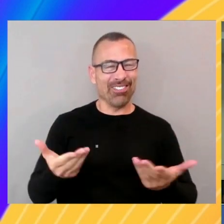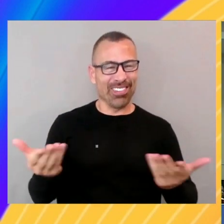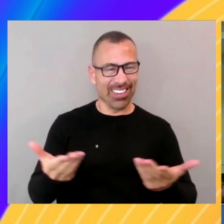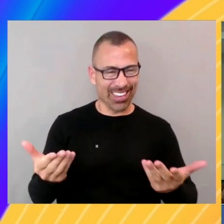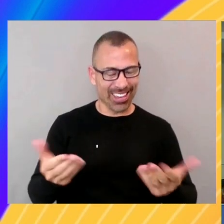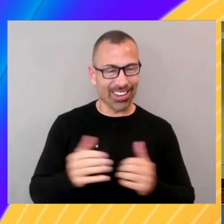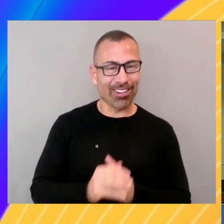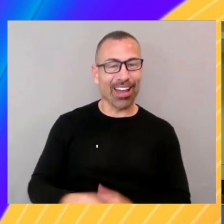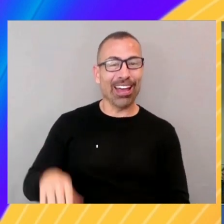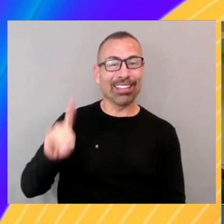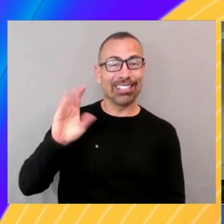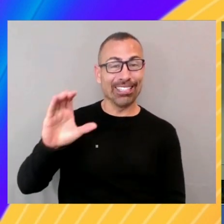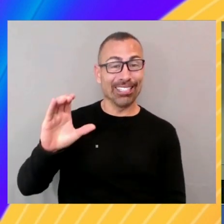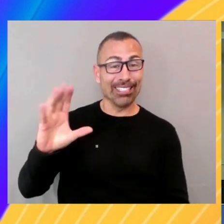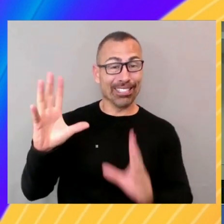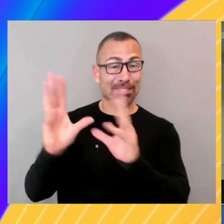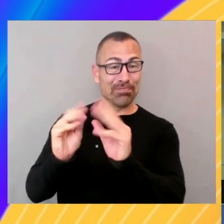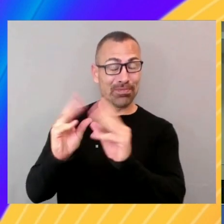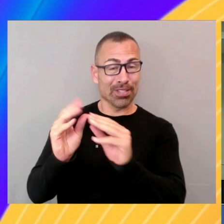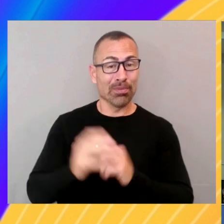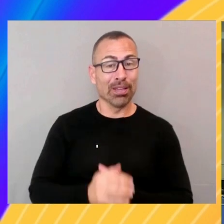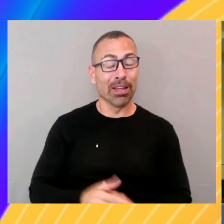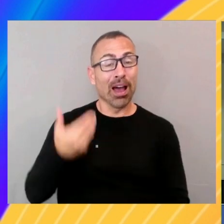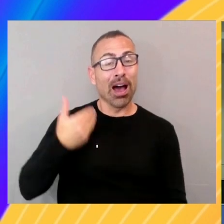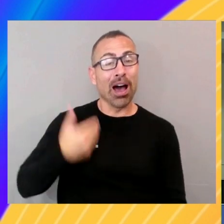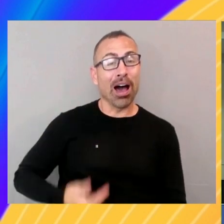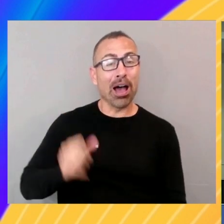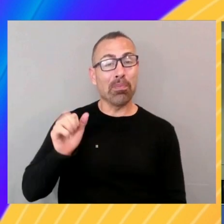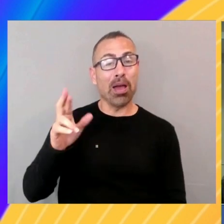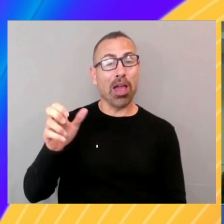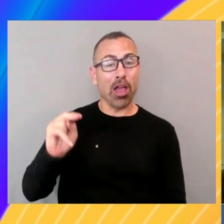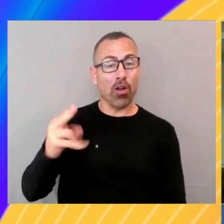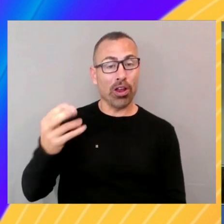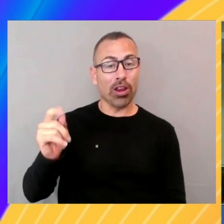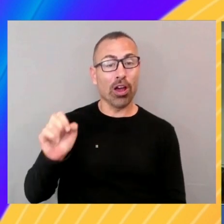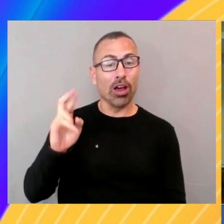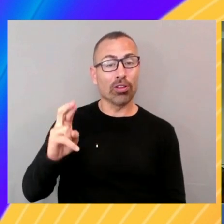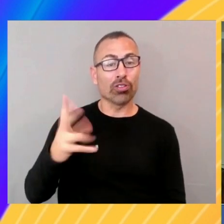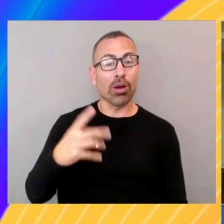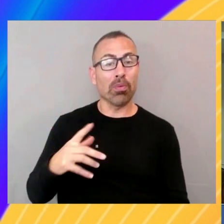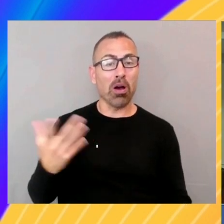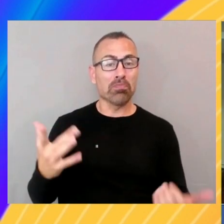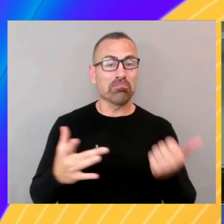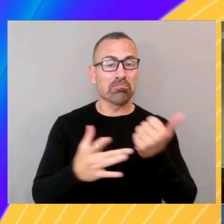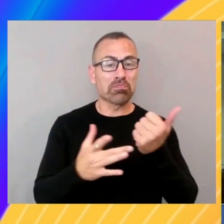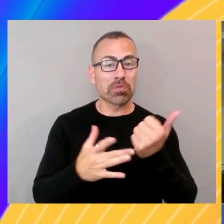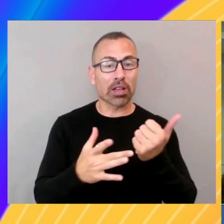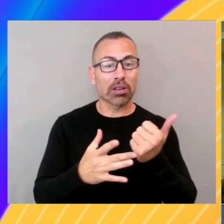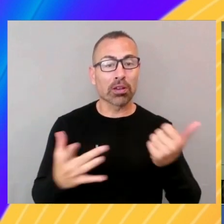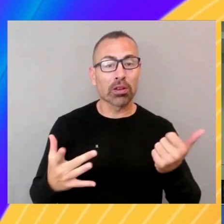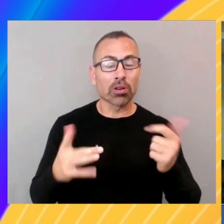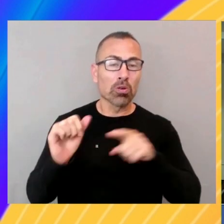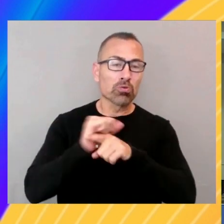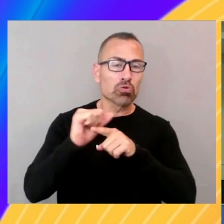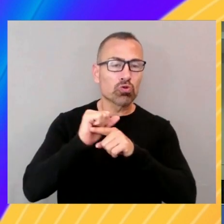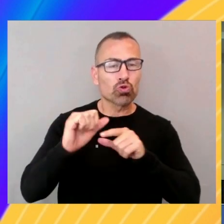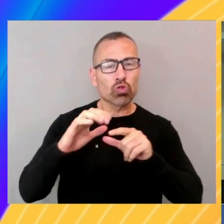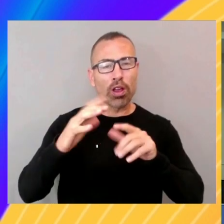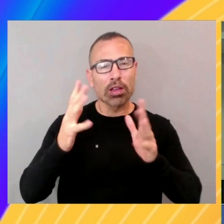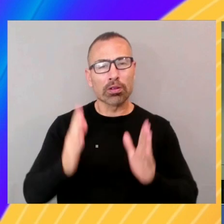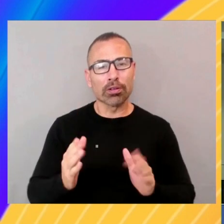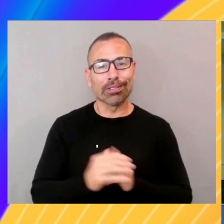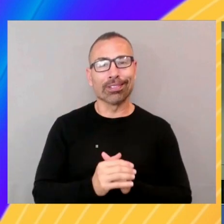AWS Training and Certification team, and today I'm here with a few of my friends to talk about whatever Ollie is, or whoever Ollie